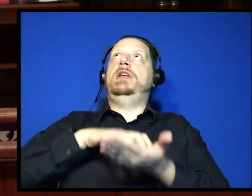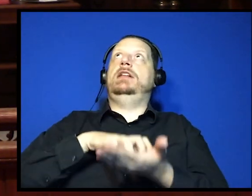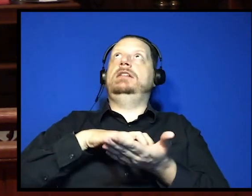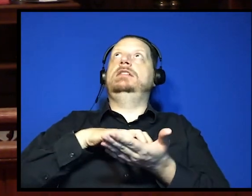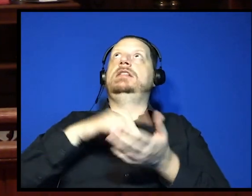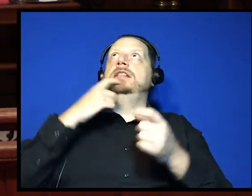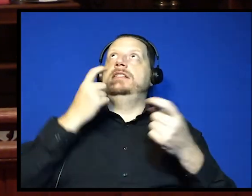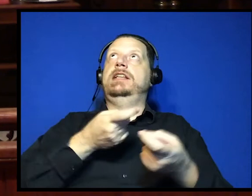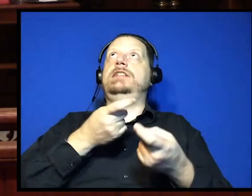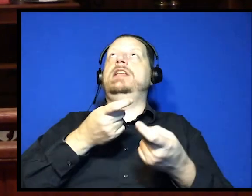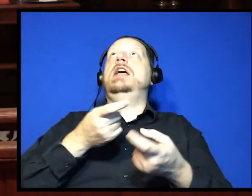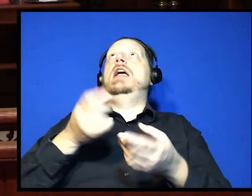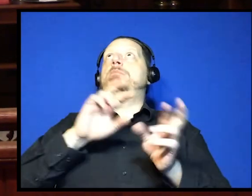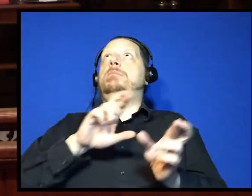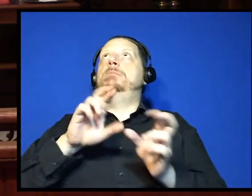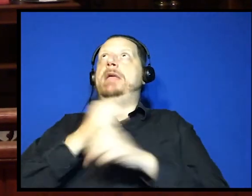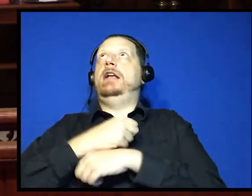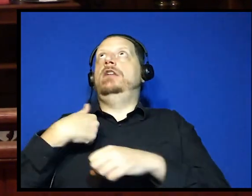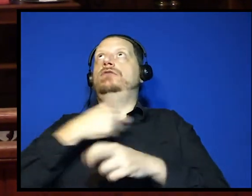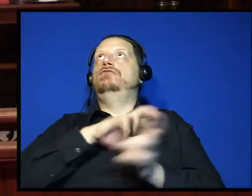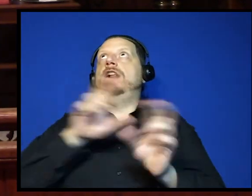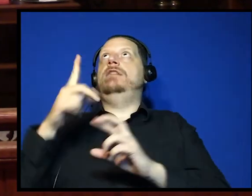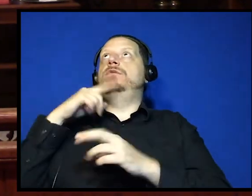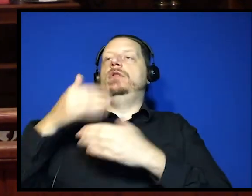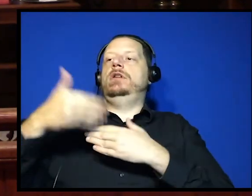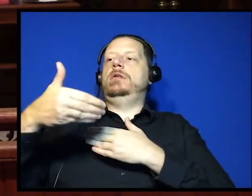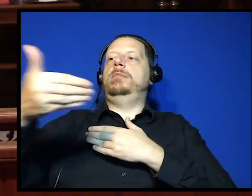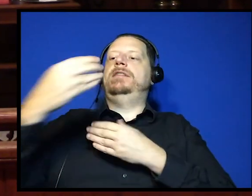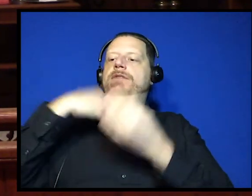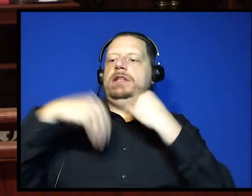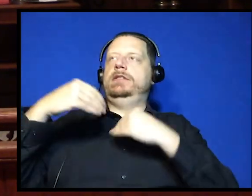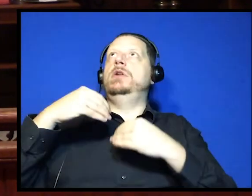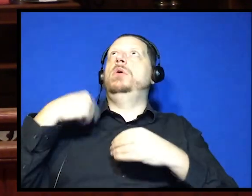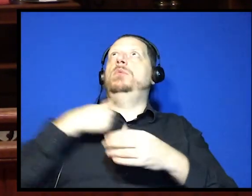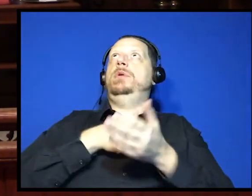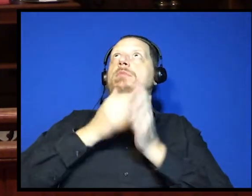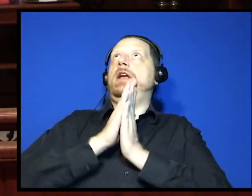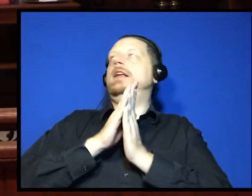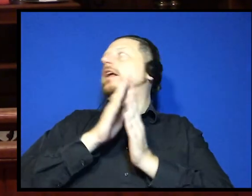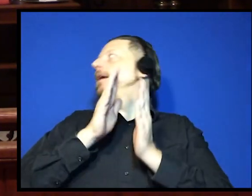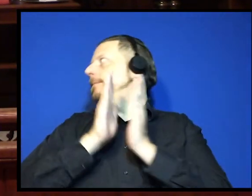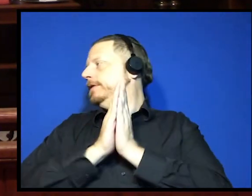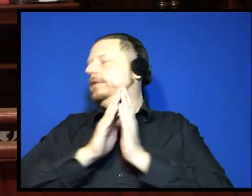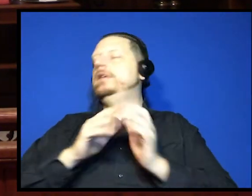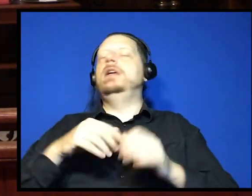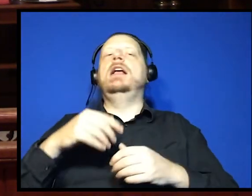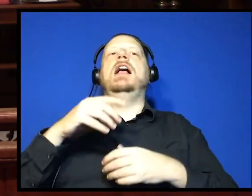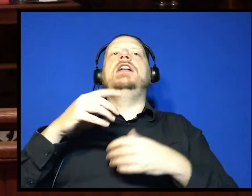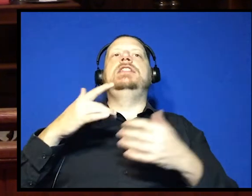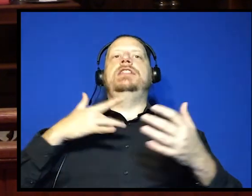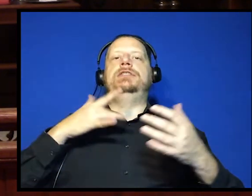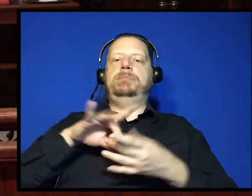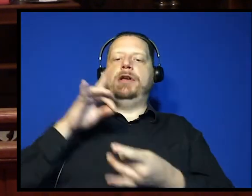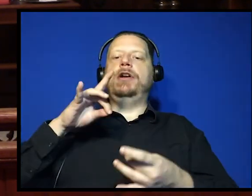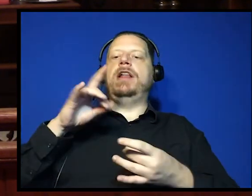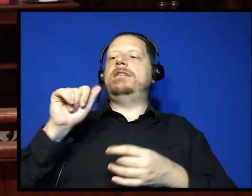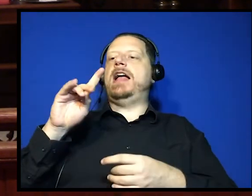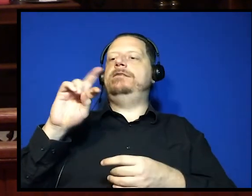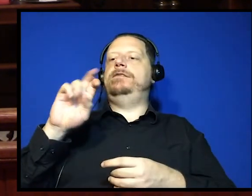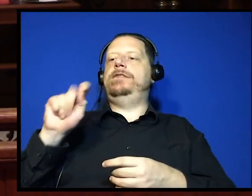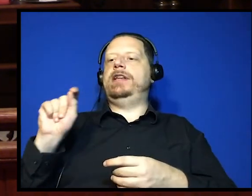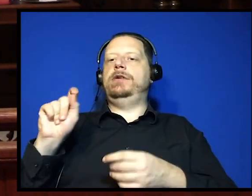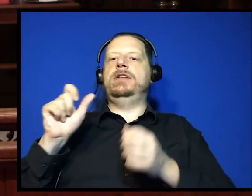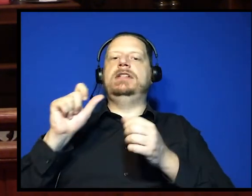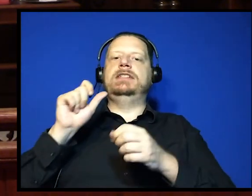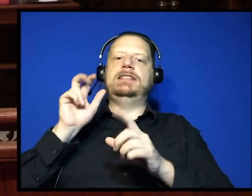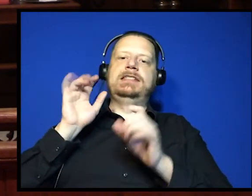coming feasts through Christ our Lord. Amen. May the spirit of Advent joy be with you and stay with you through the